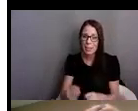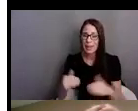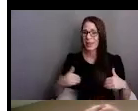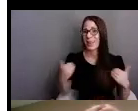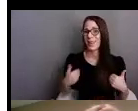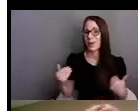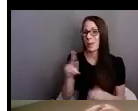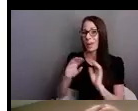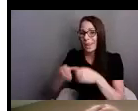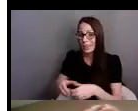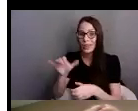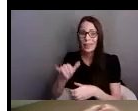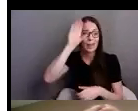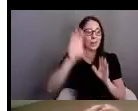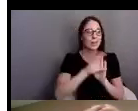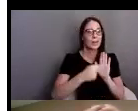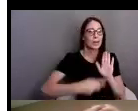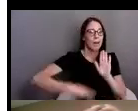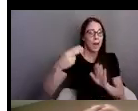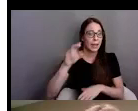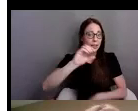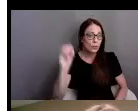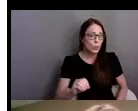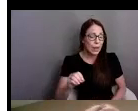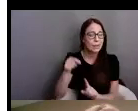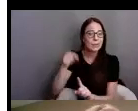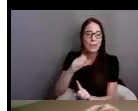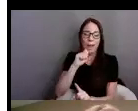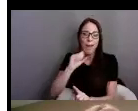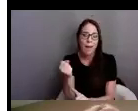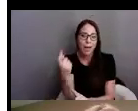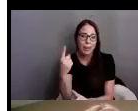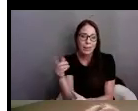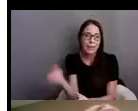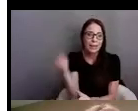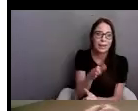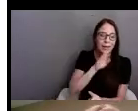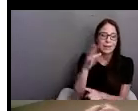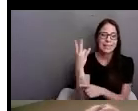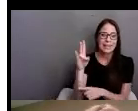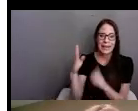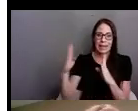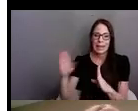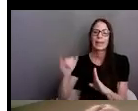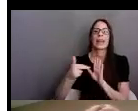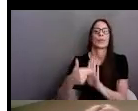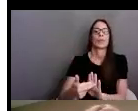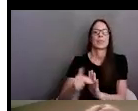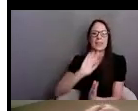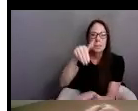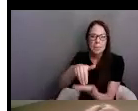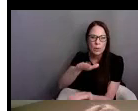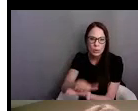is showing you that our highest rate of disease transmission is among 11 to 17-year-olds. So that represents middle school and high school students in the